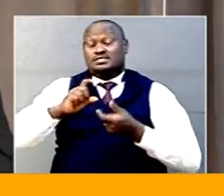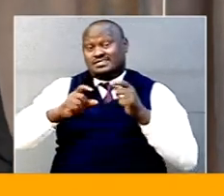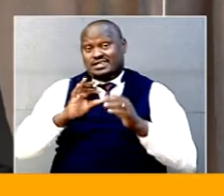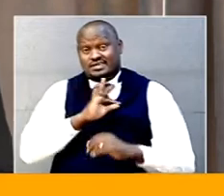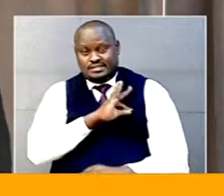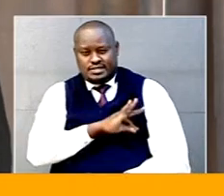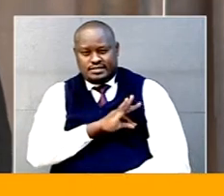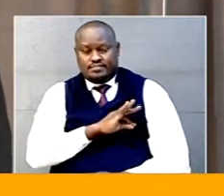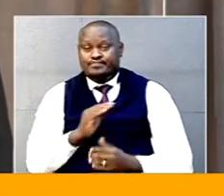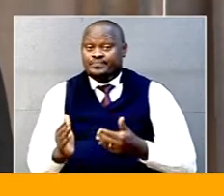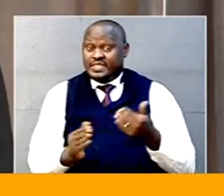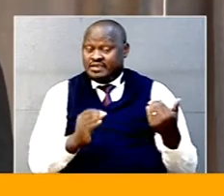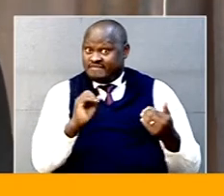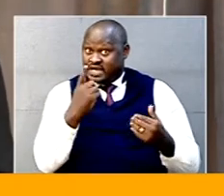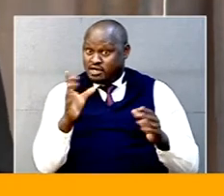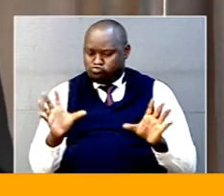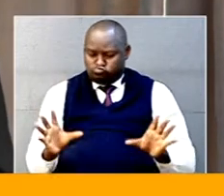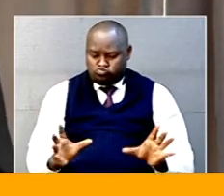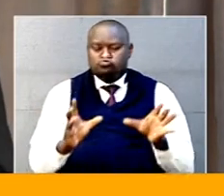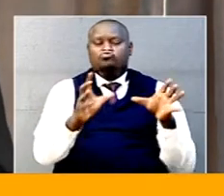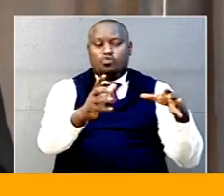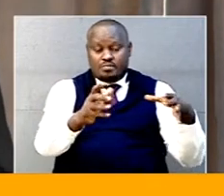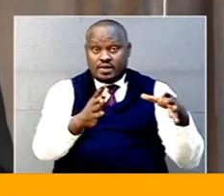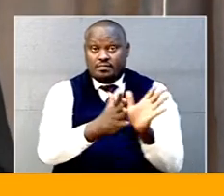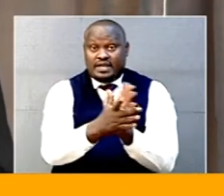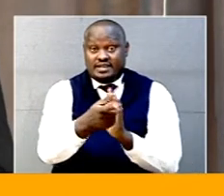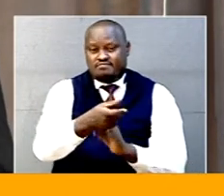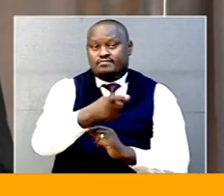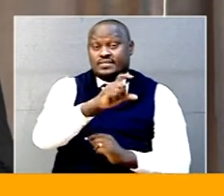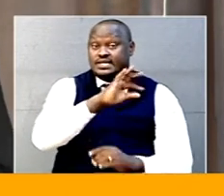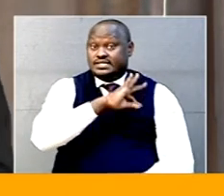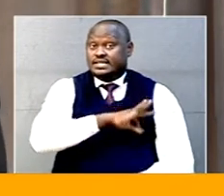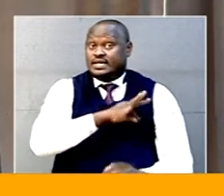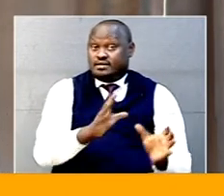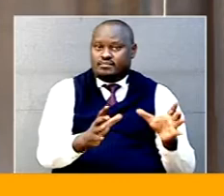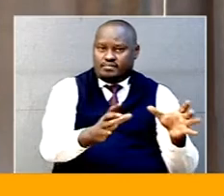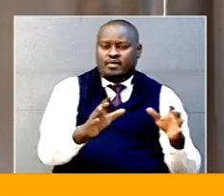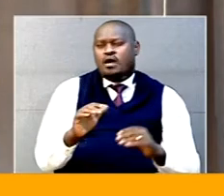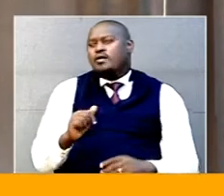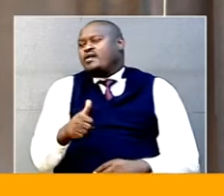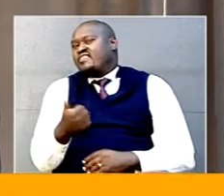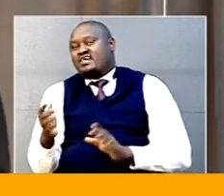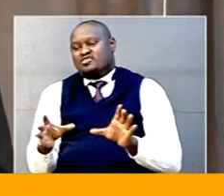Whereas this is the first category to benefit from the salary enhancement, all other public